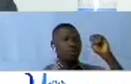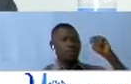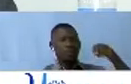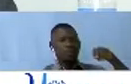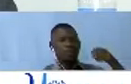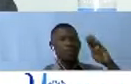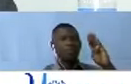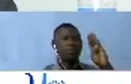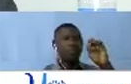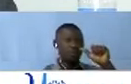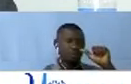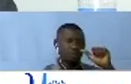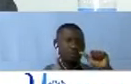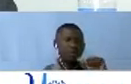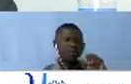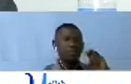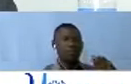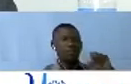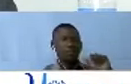Malamin Cisse